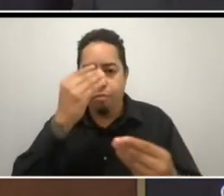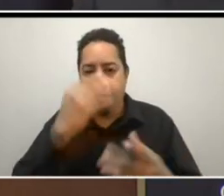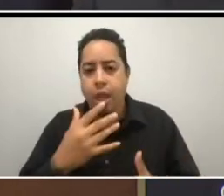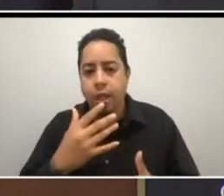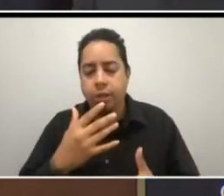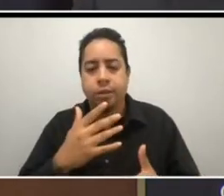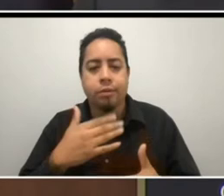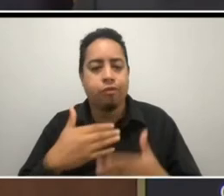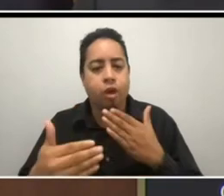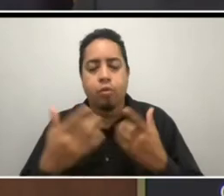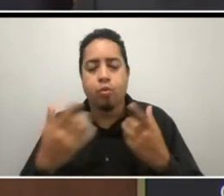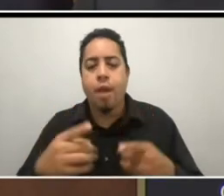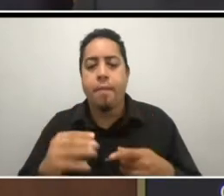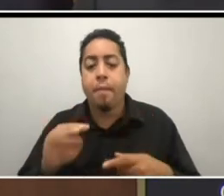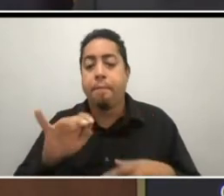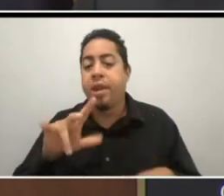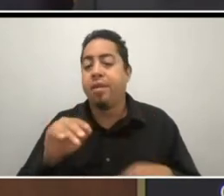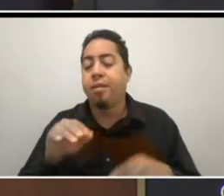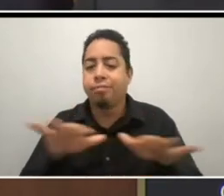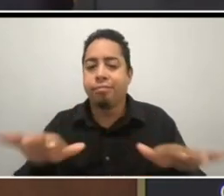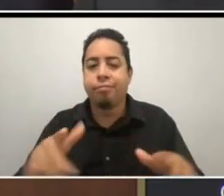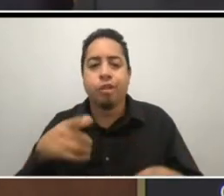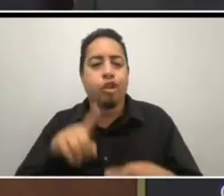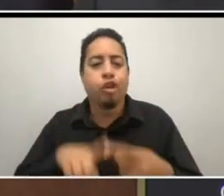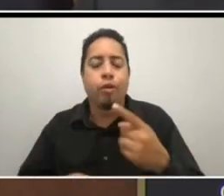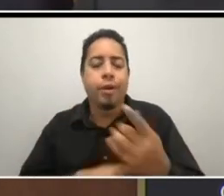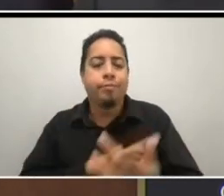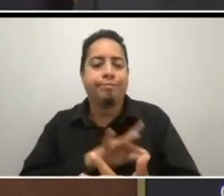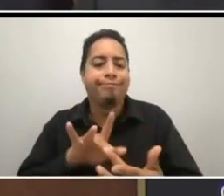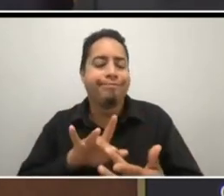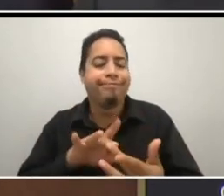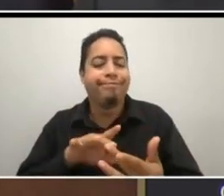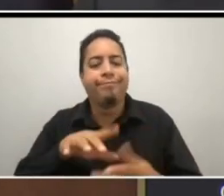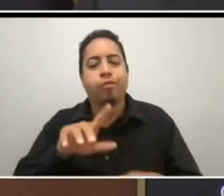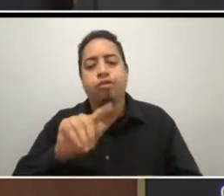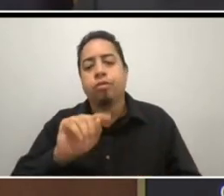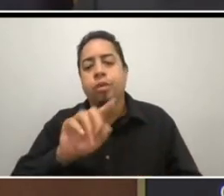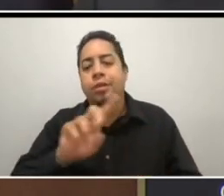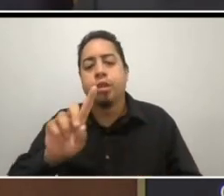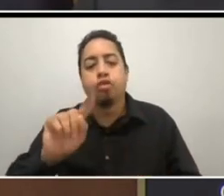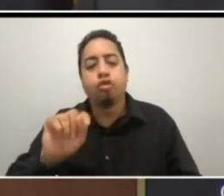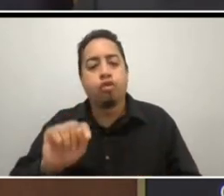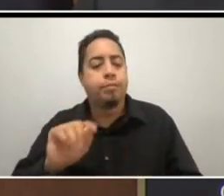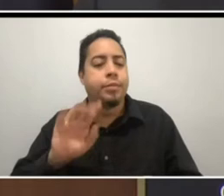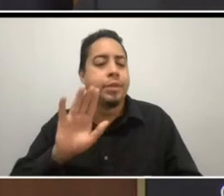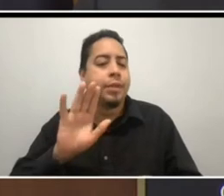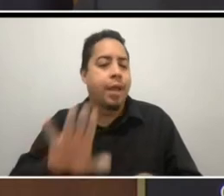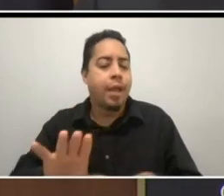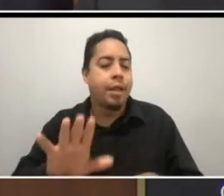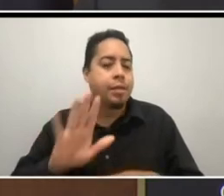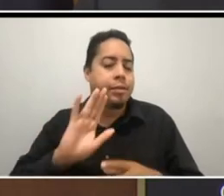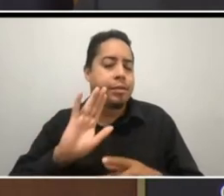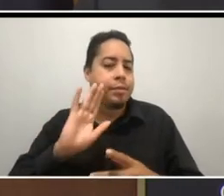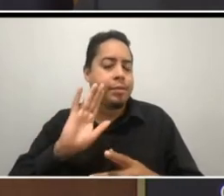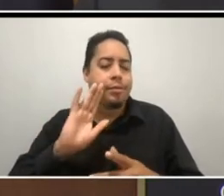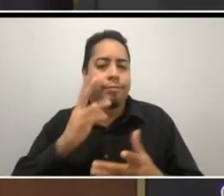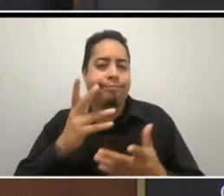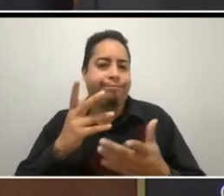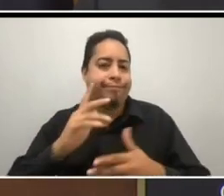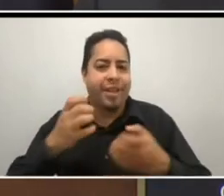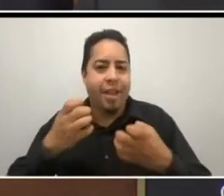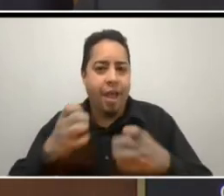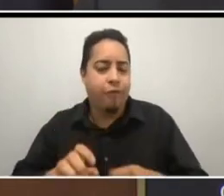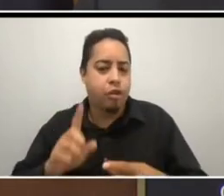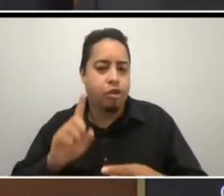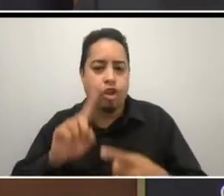were unable to match the reach of President Trump's platform and social media megaphone spreading these false conspiracy theories.